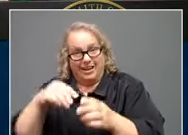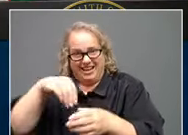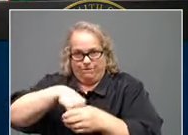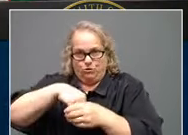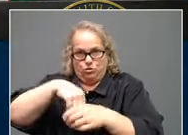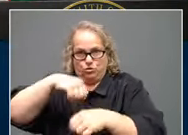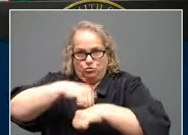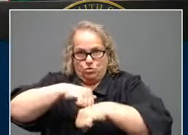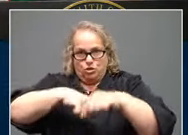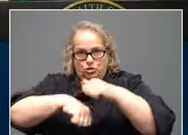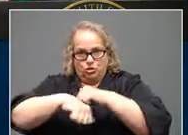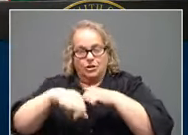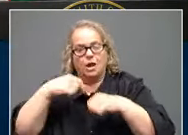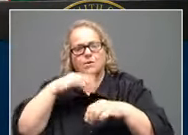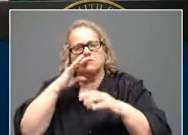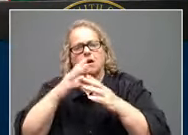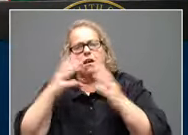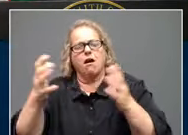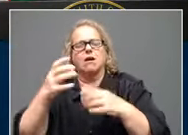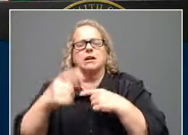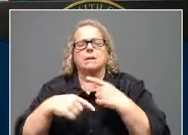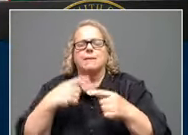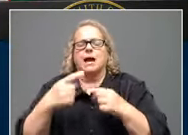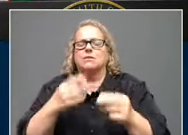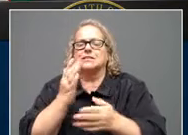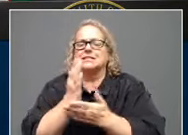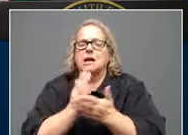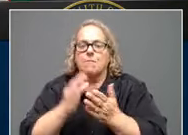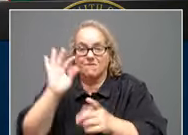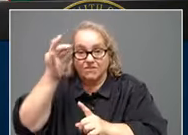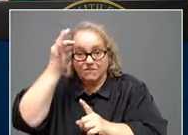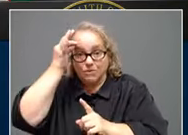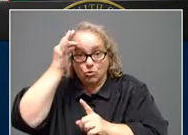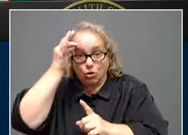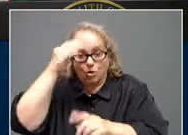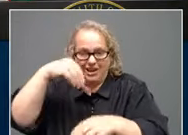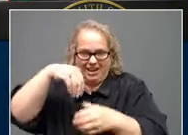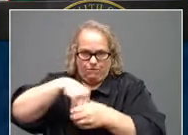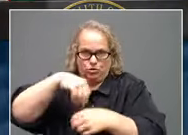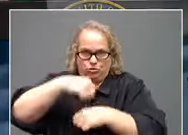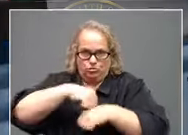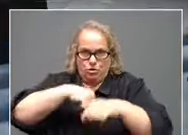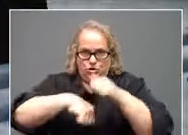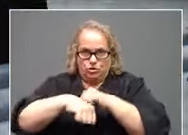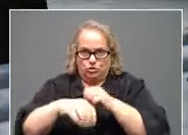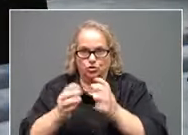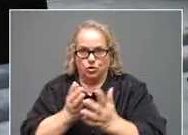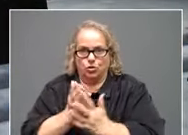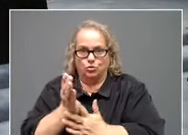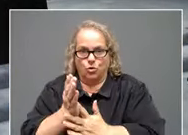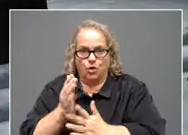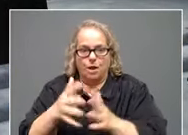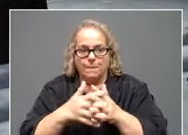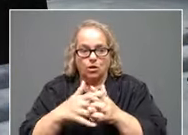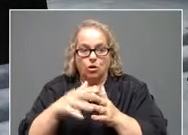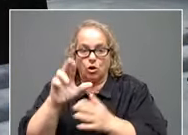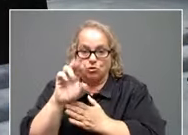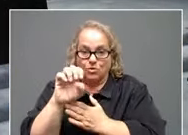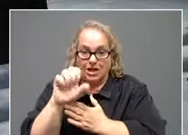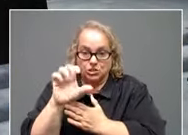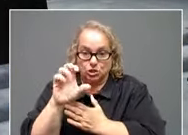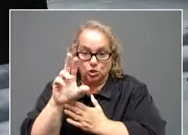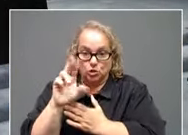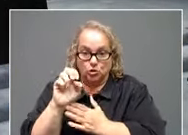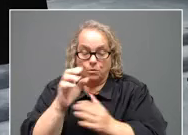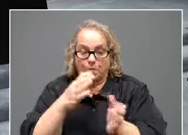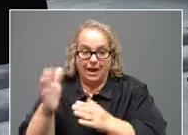We've talked a whole lot about some of the federal infrastructure through the American Rescue Plan Act. And let me today